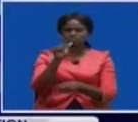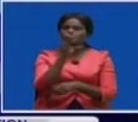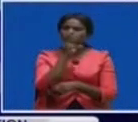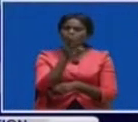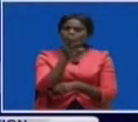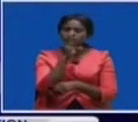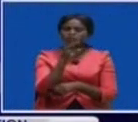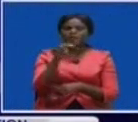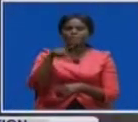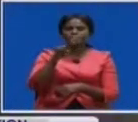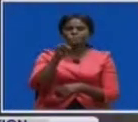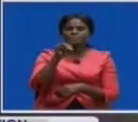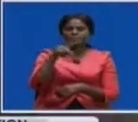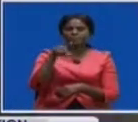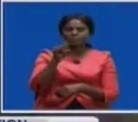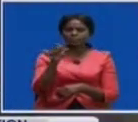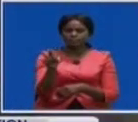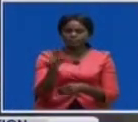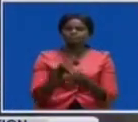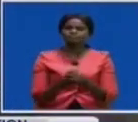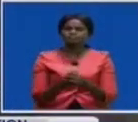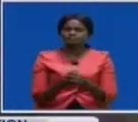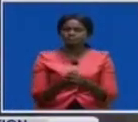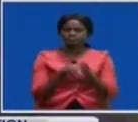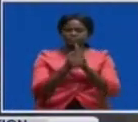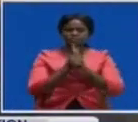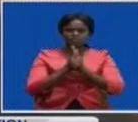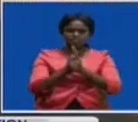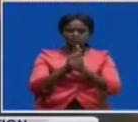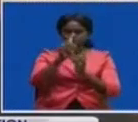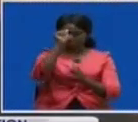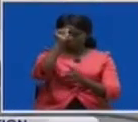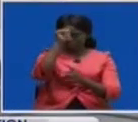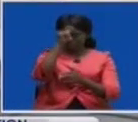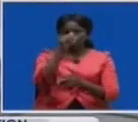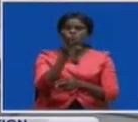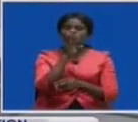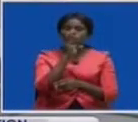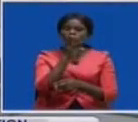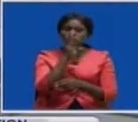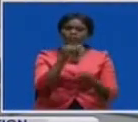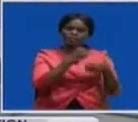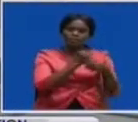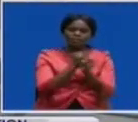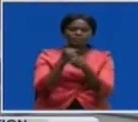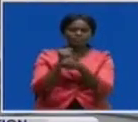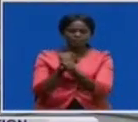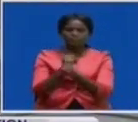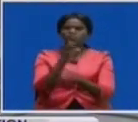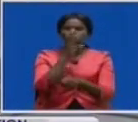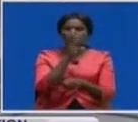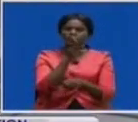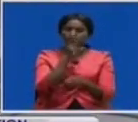report. Shakti is India's leading solar-powered water pump manufacturer, manufacturing digitalized water